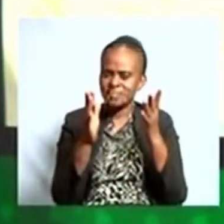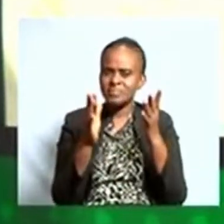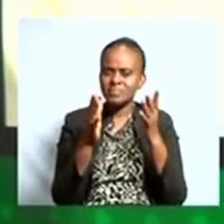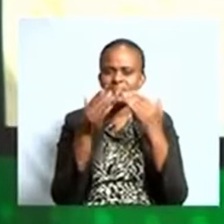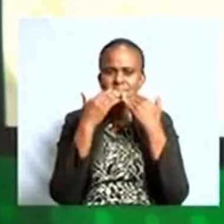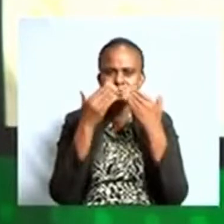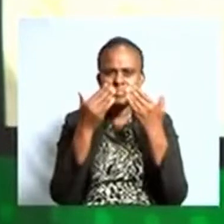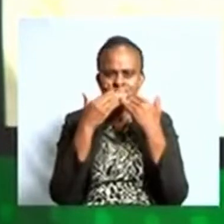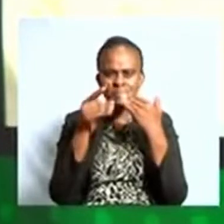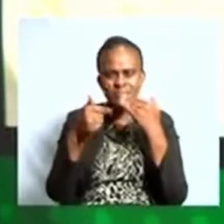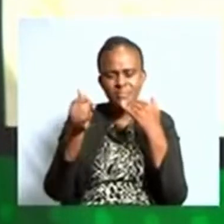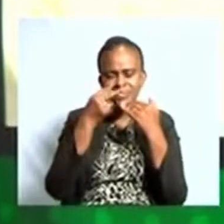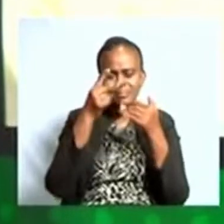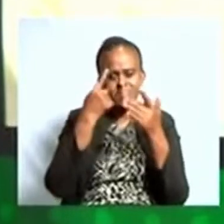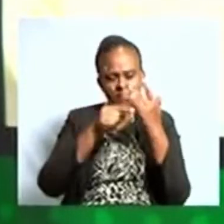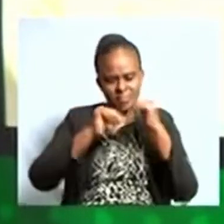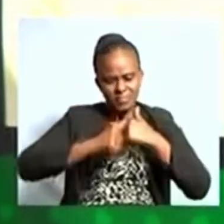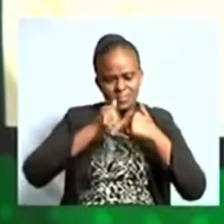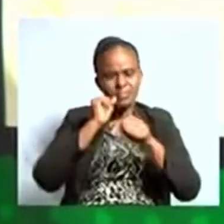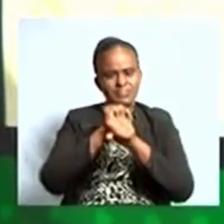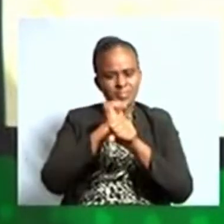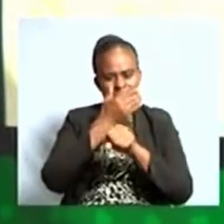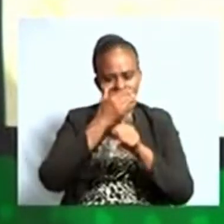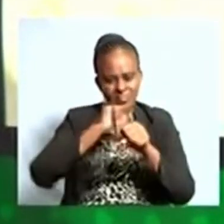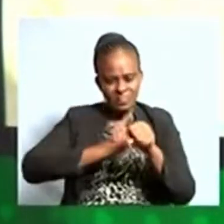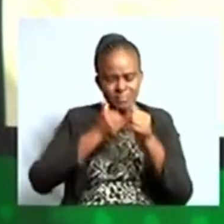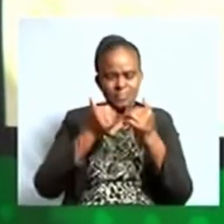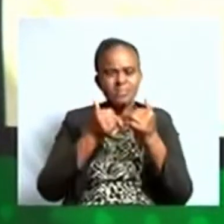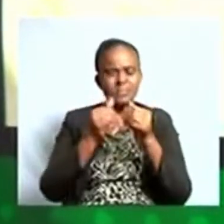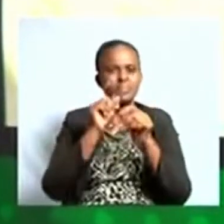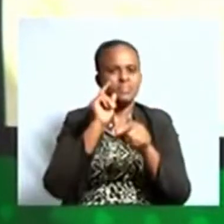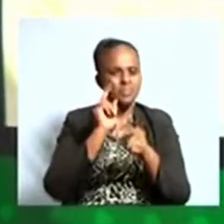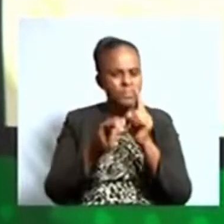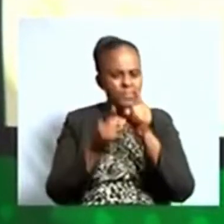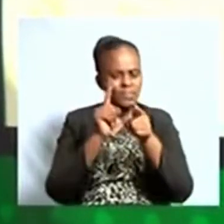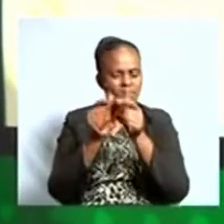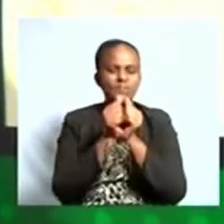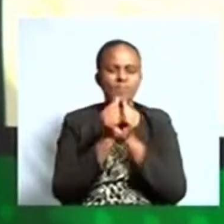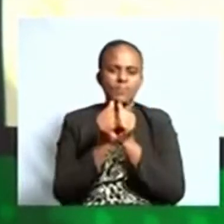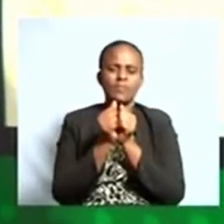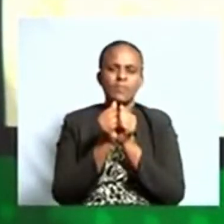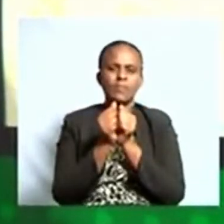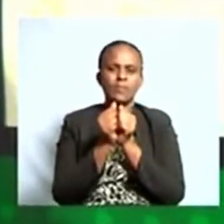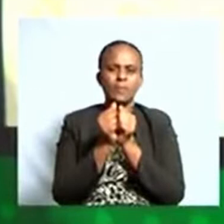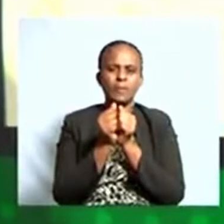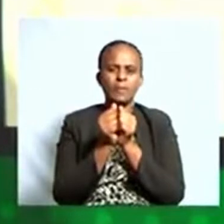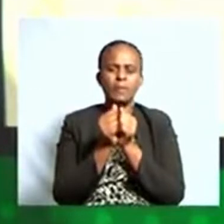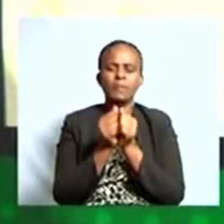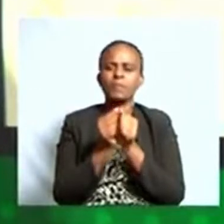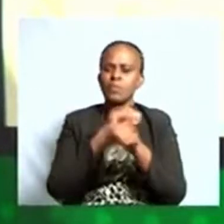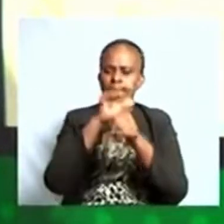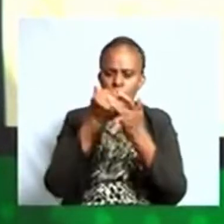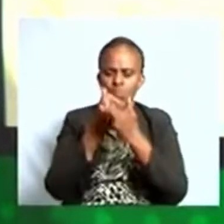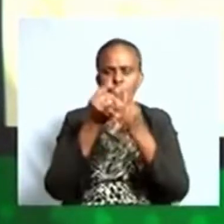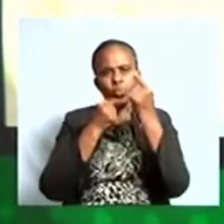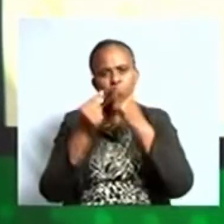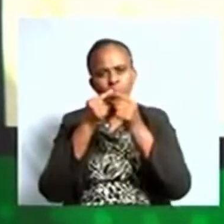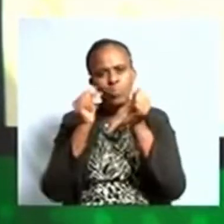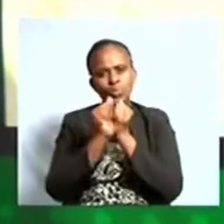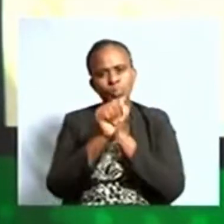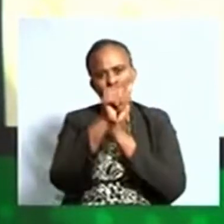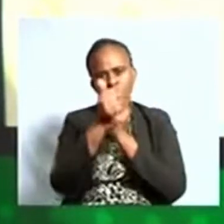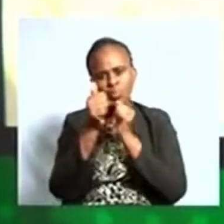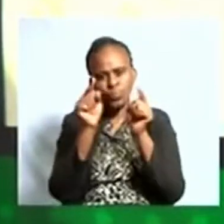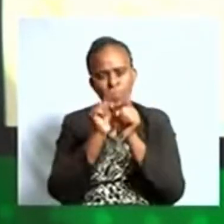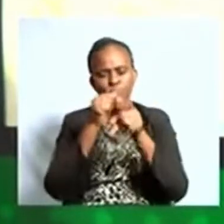thank you that you are seeing what we are doing, but let's work together. Let's constantly engage each other and